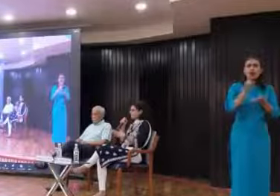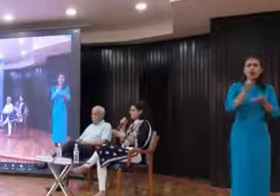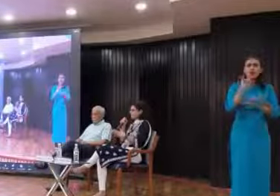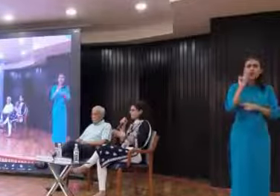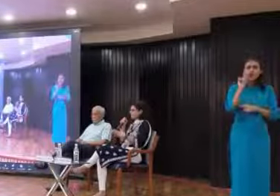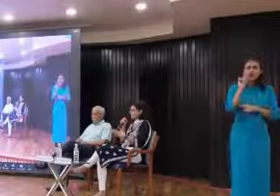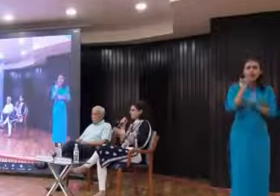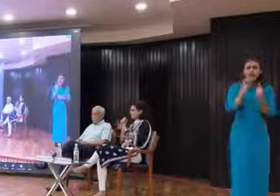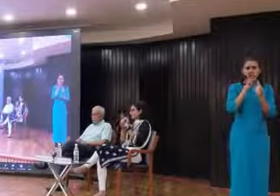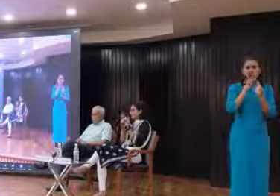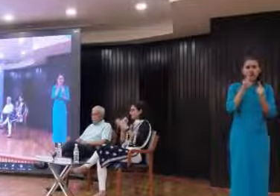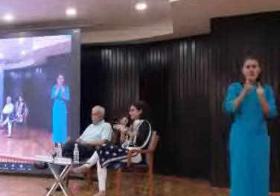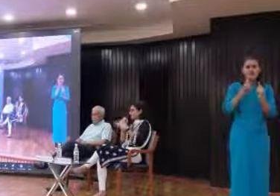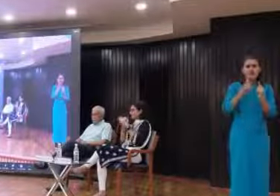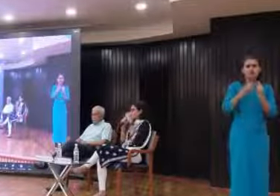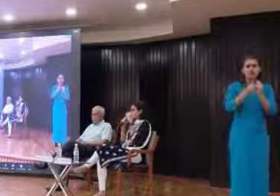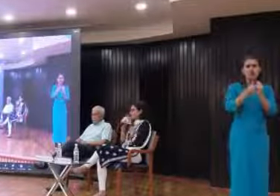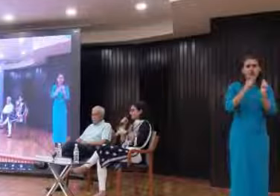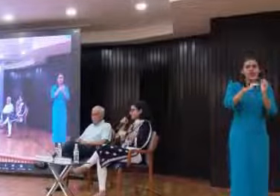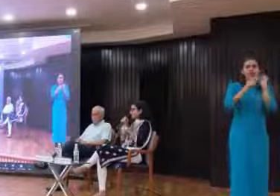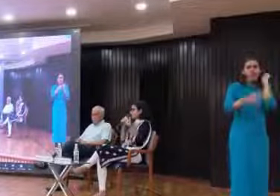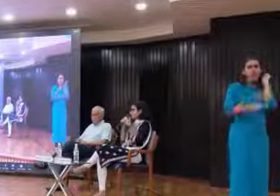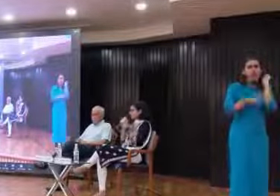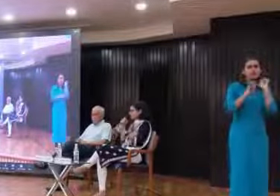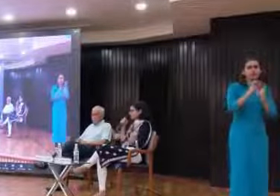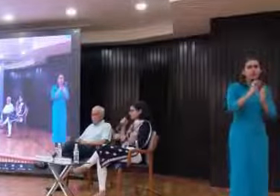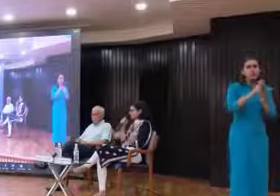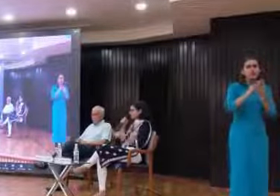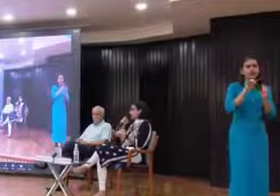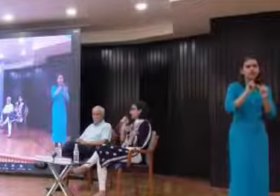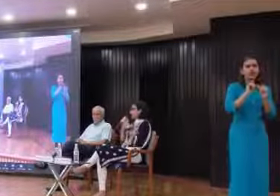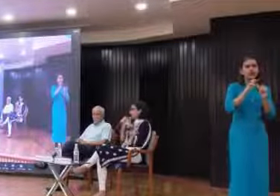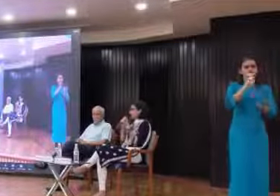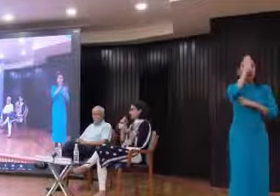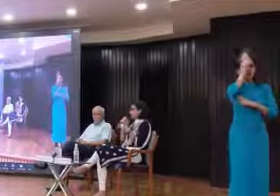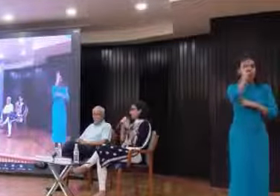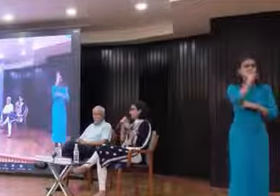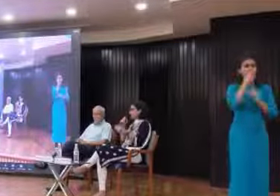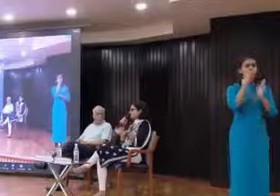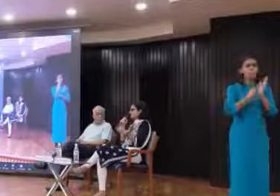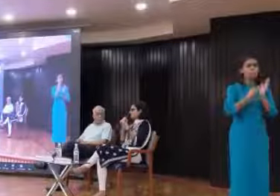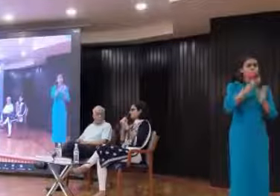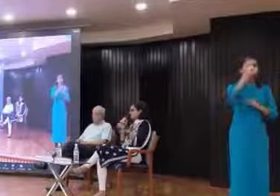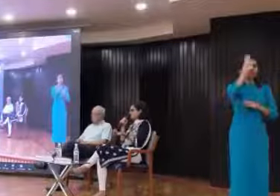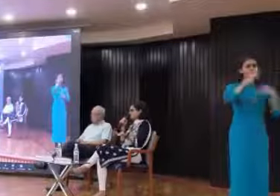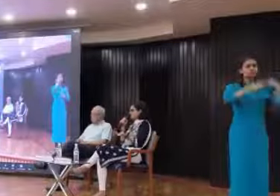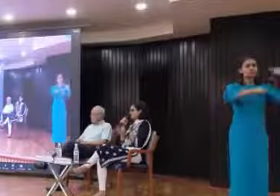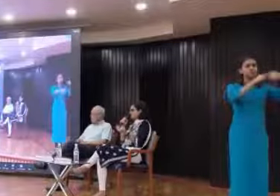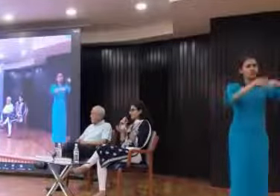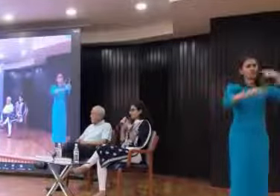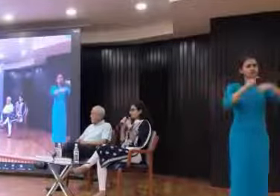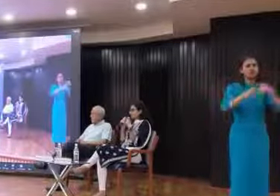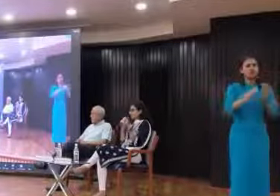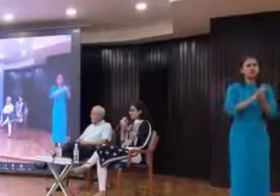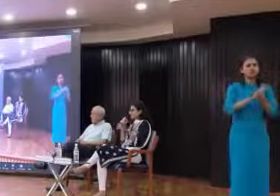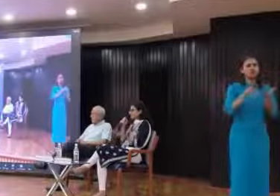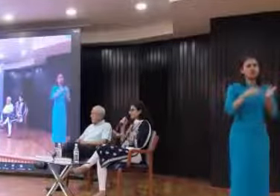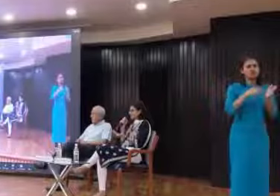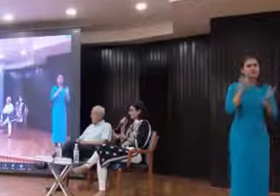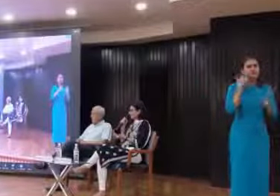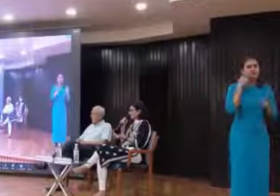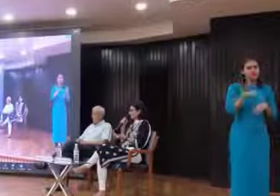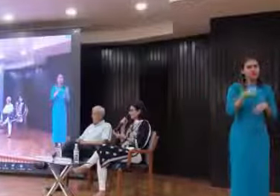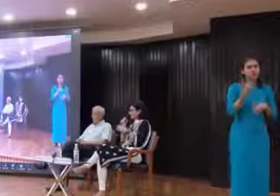one part of the Delhi Agreement, which was the end of the hereditary rule of the Maharaja and the introduction of a Sadr Riyasat, which was going to be